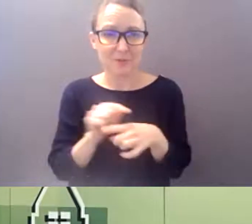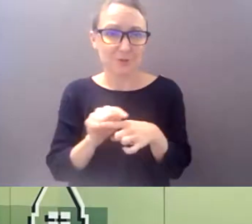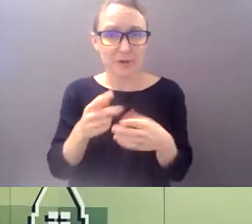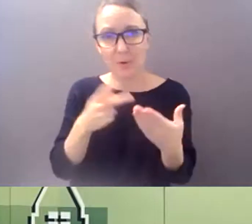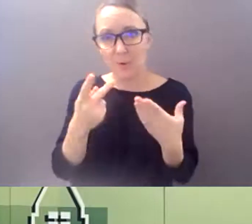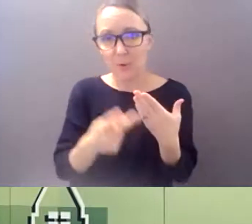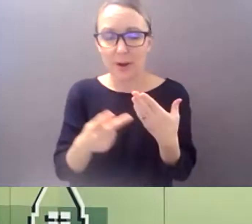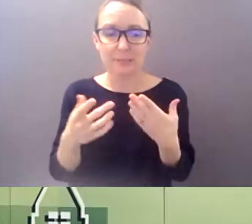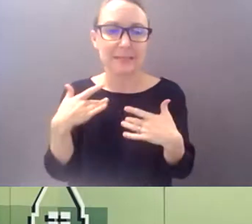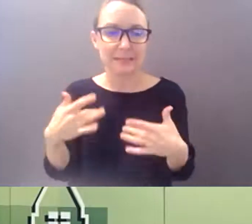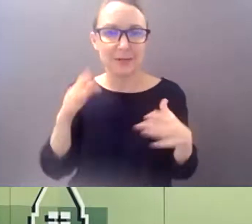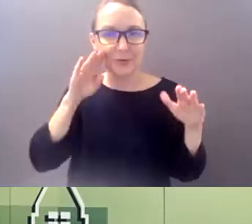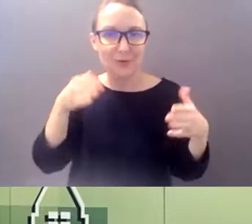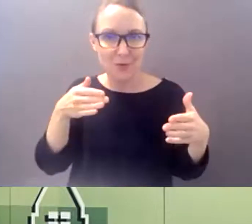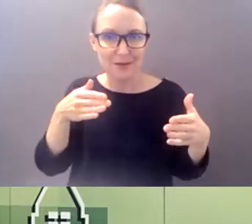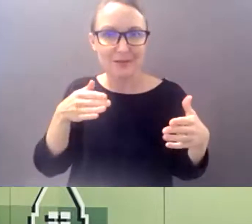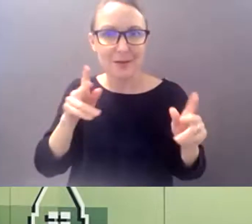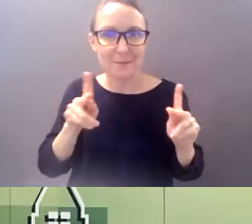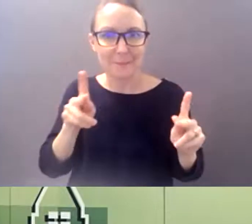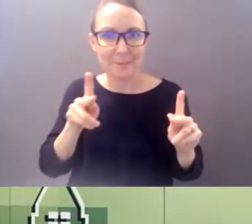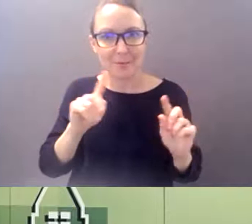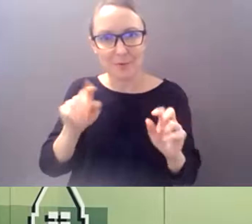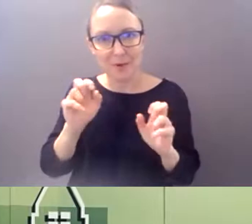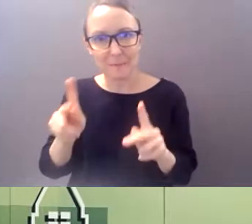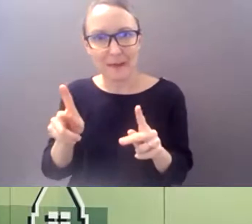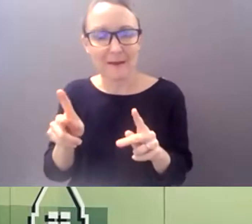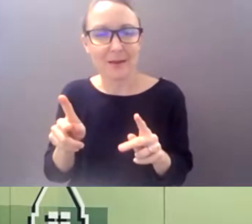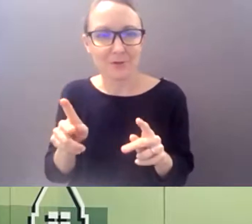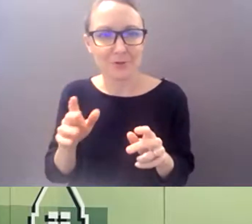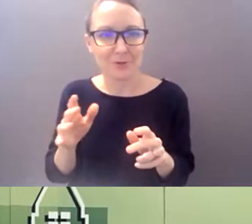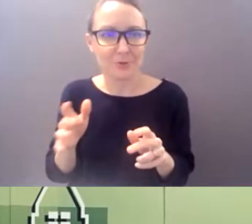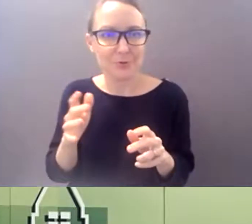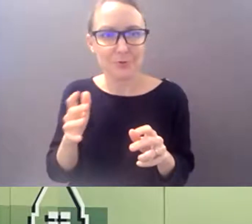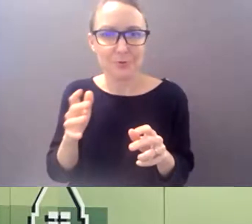programs focus on getting people back to where they were, at the